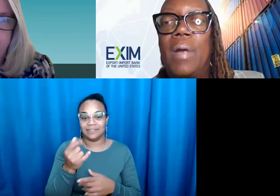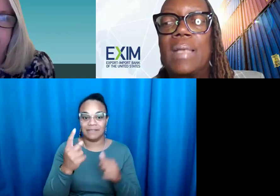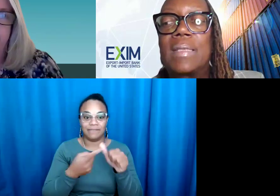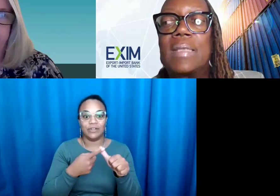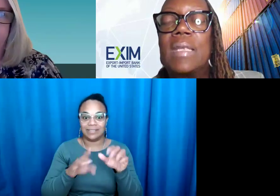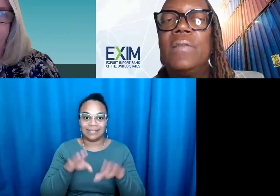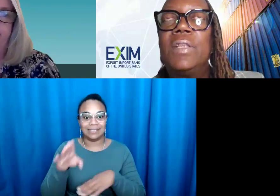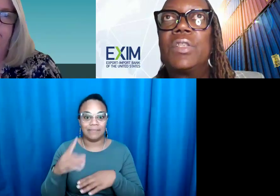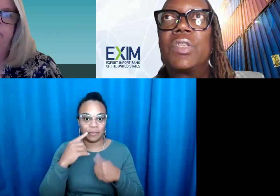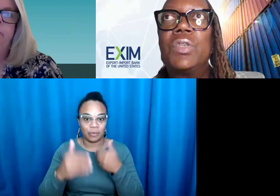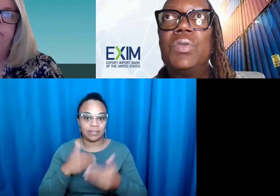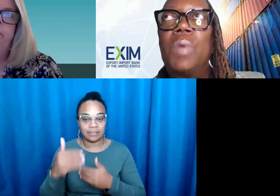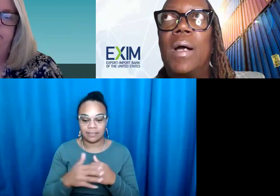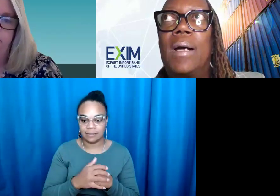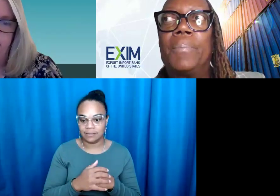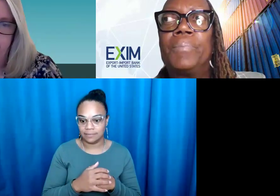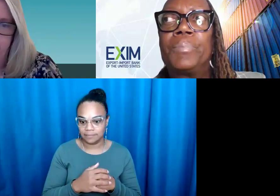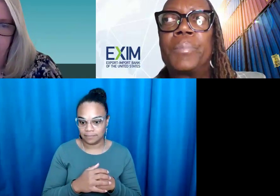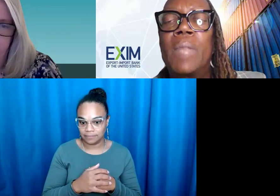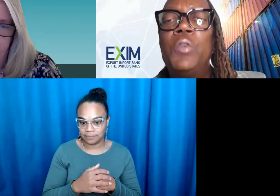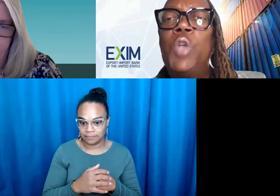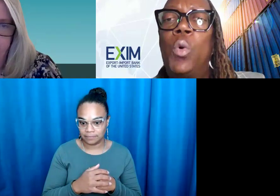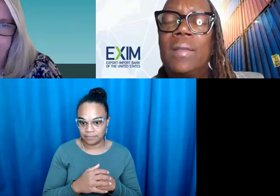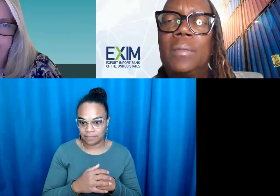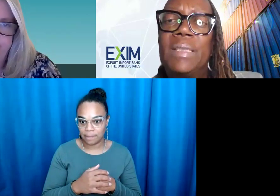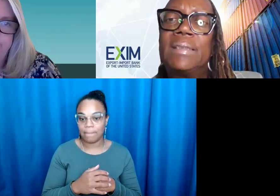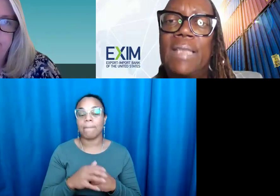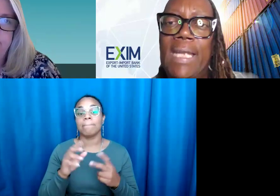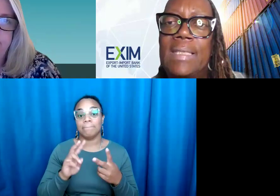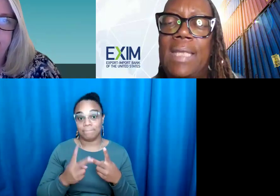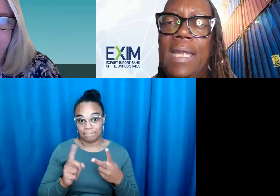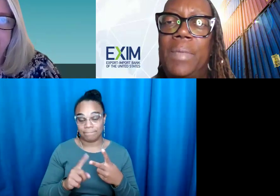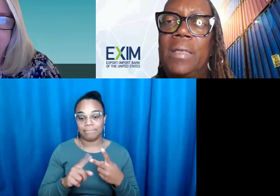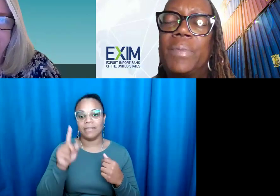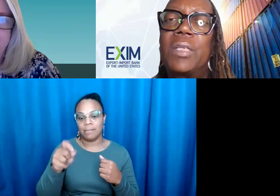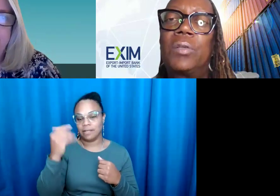in the process. And then to knowing